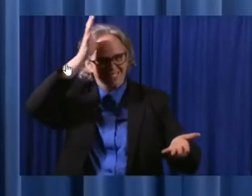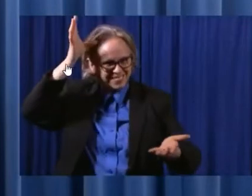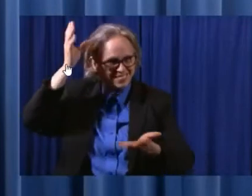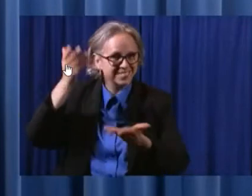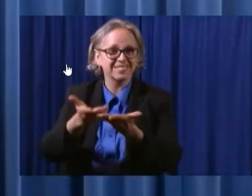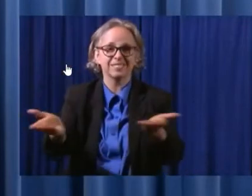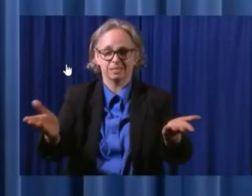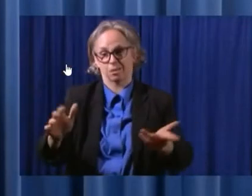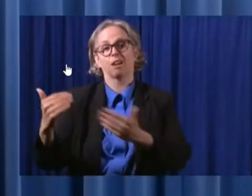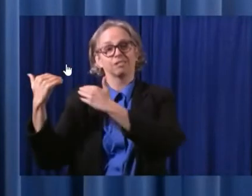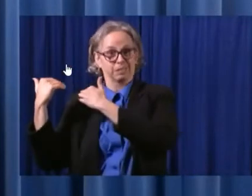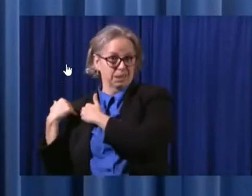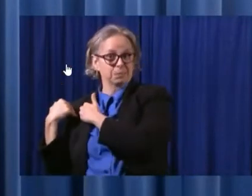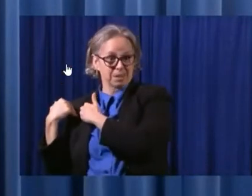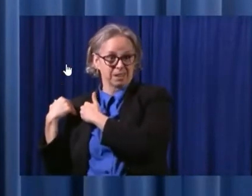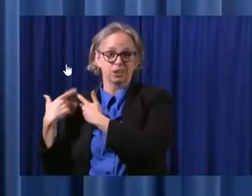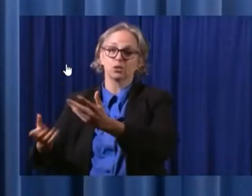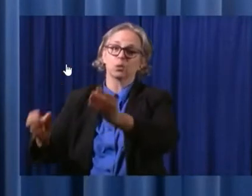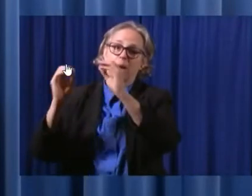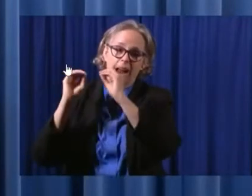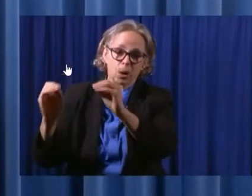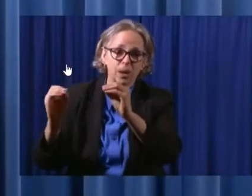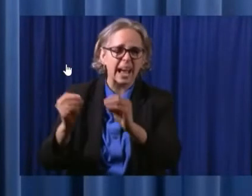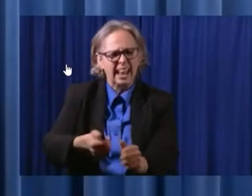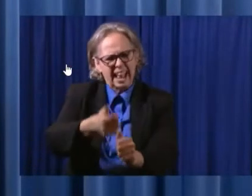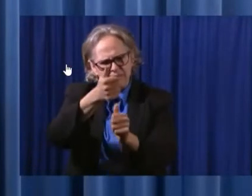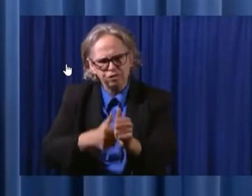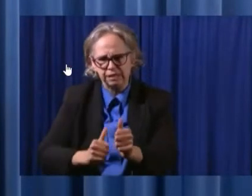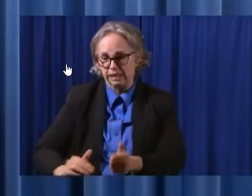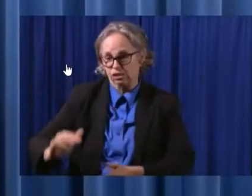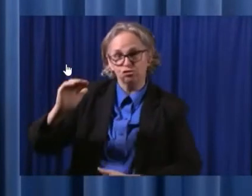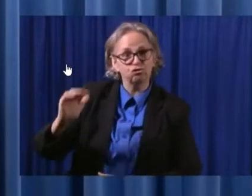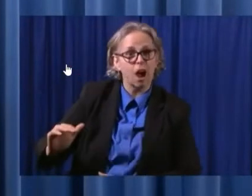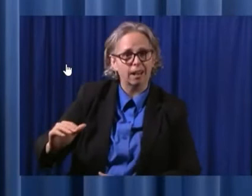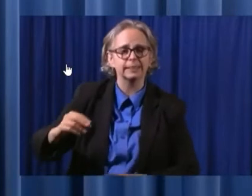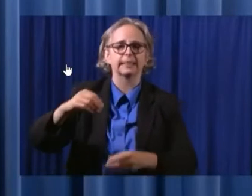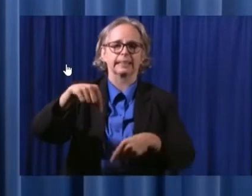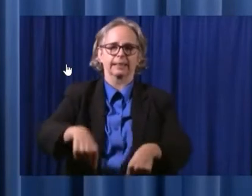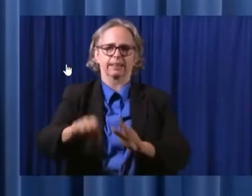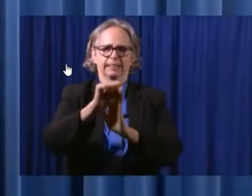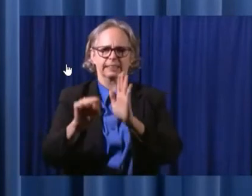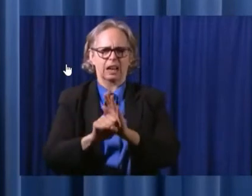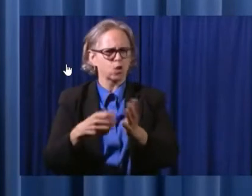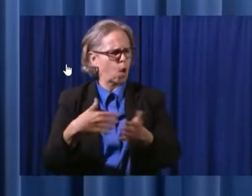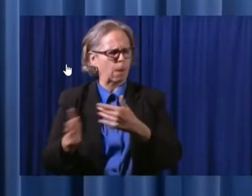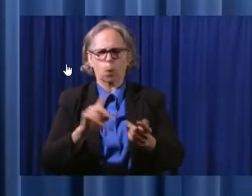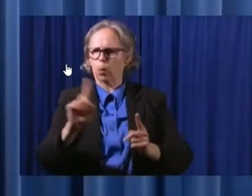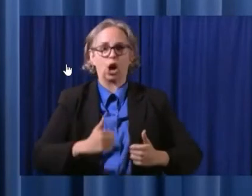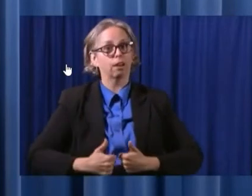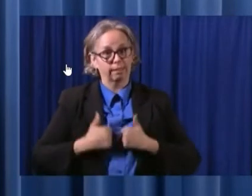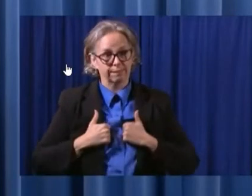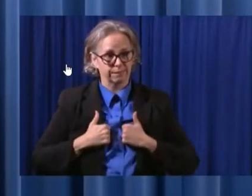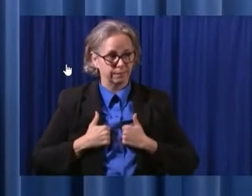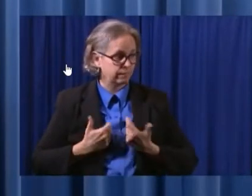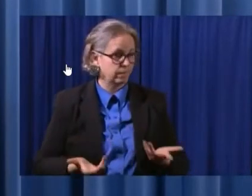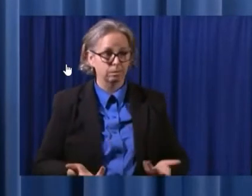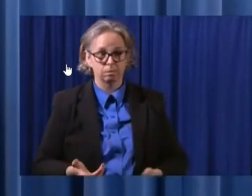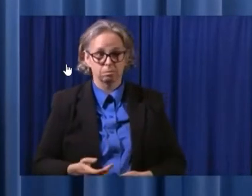every child in this state, no matter what their background, where they're from, where they live, what their